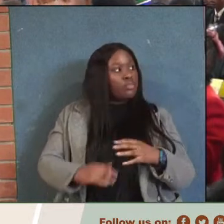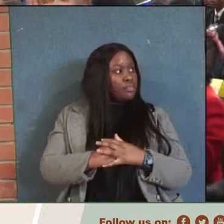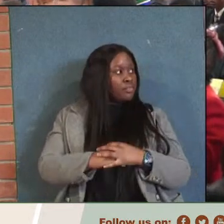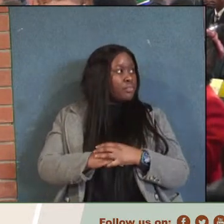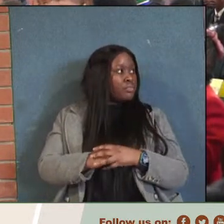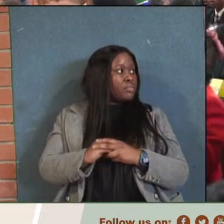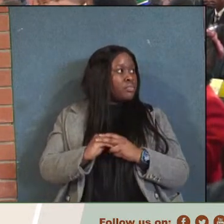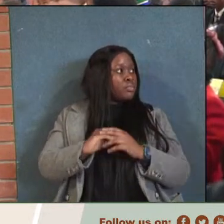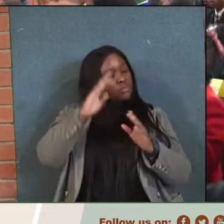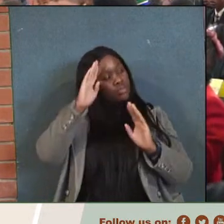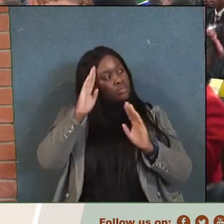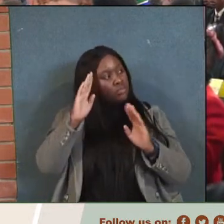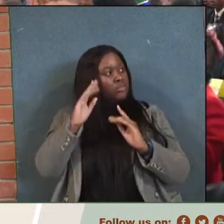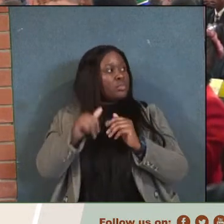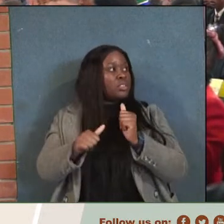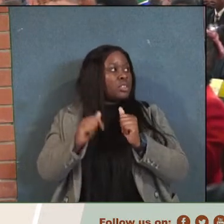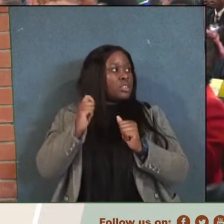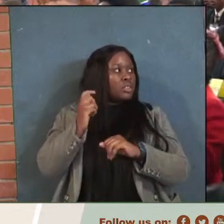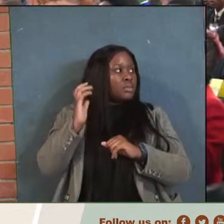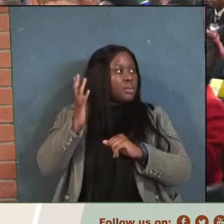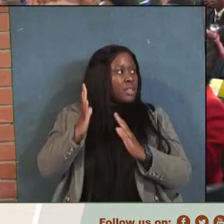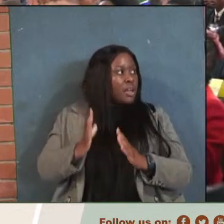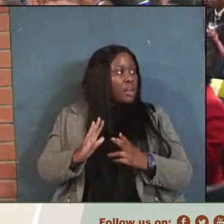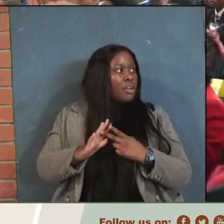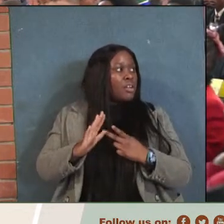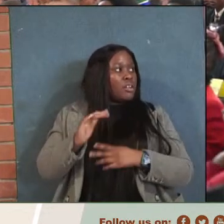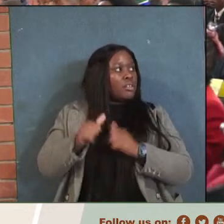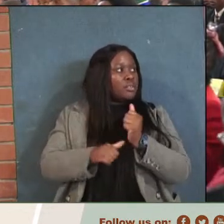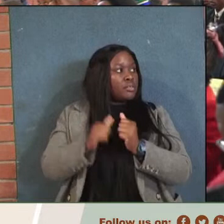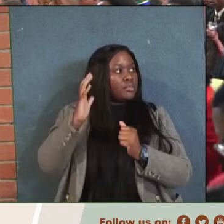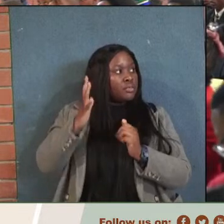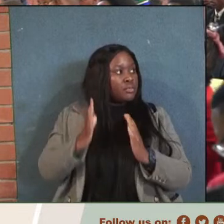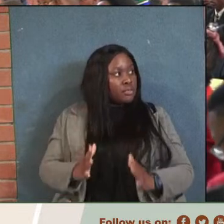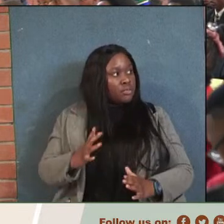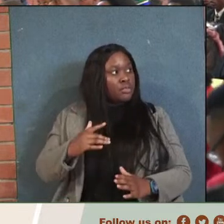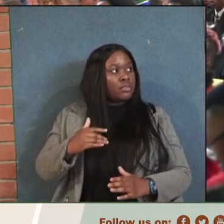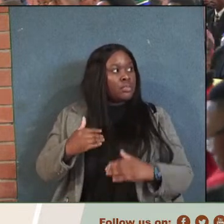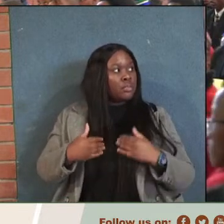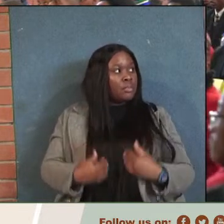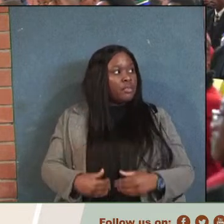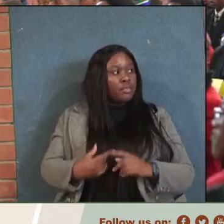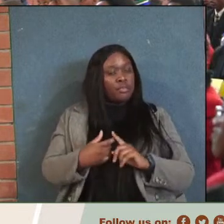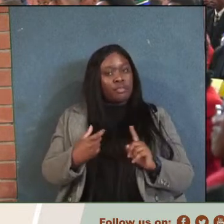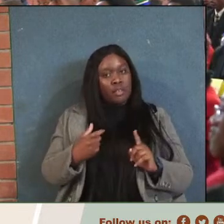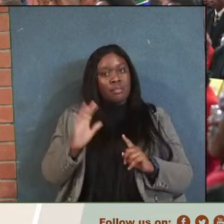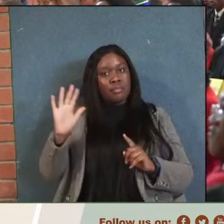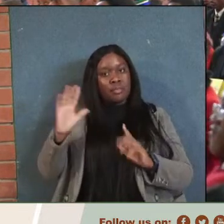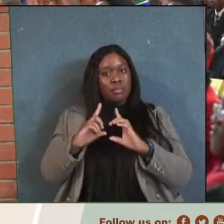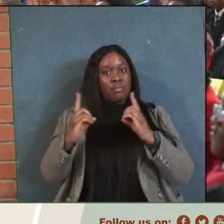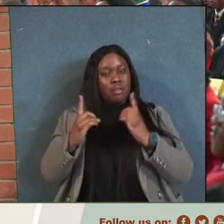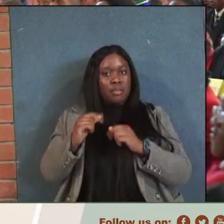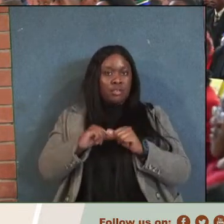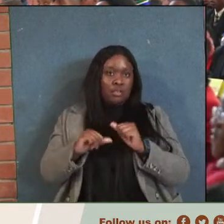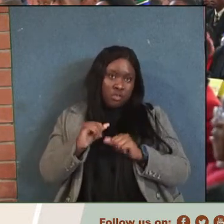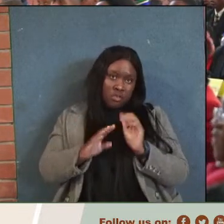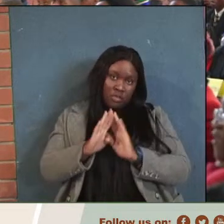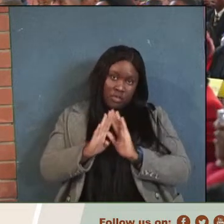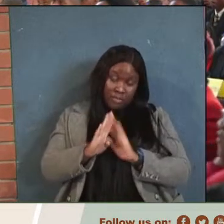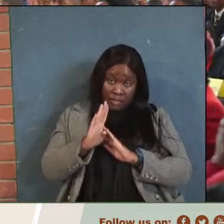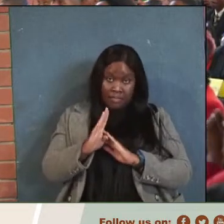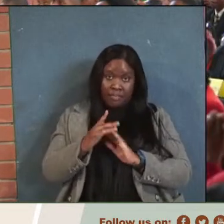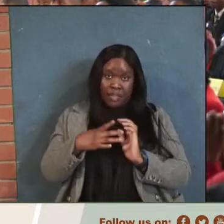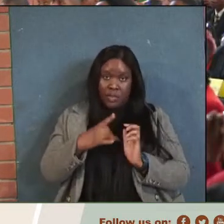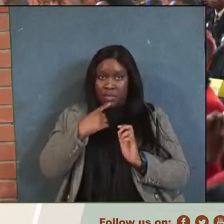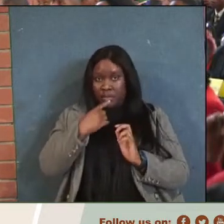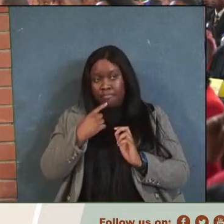Deputy Speaker and Honourable Members. Thank you. My name is Yvonne Dionerine from the Department of Social Development. I want to say that